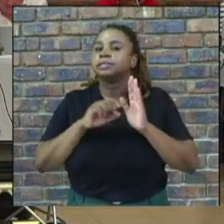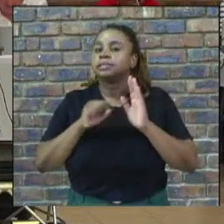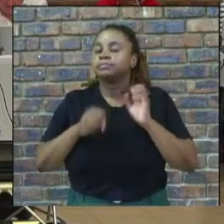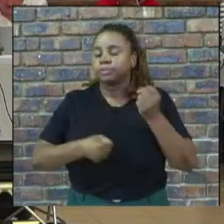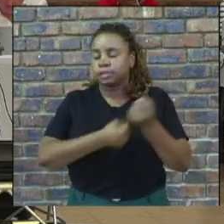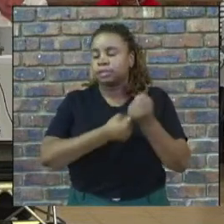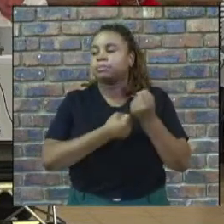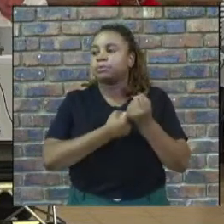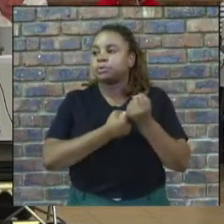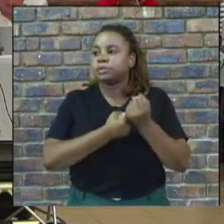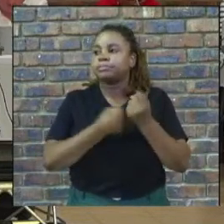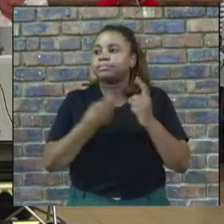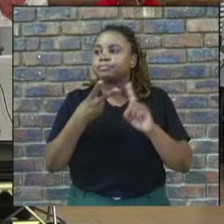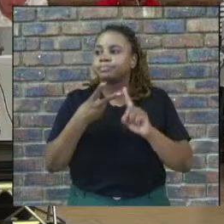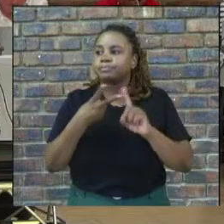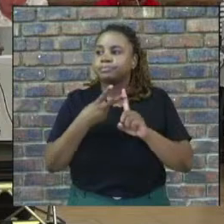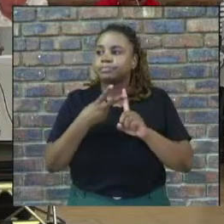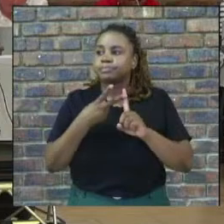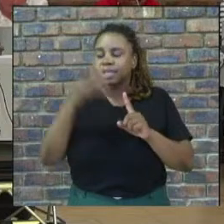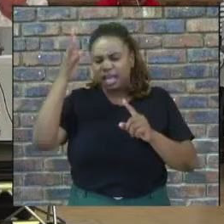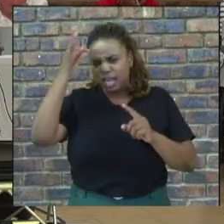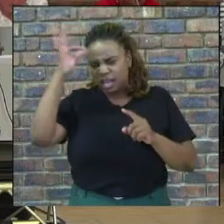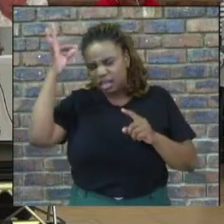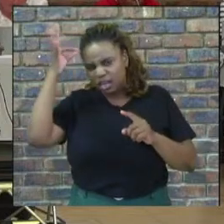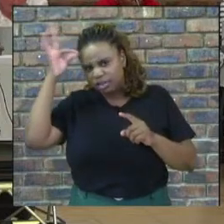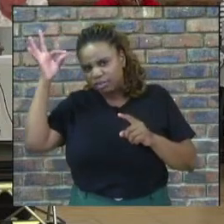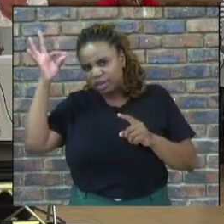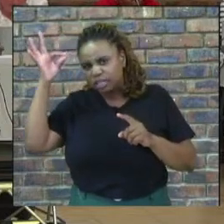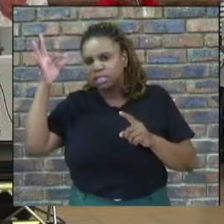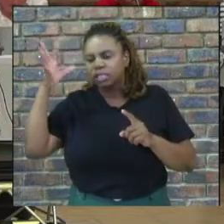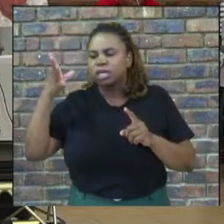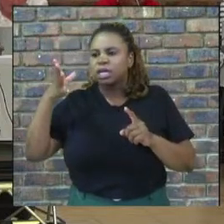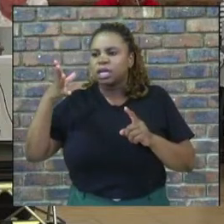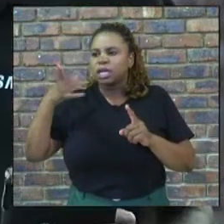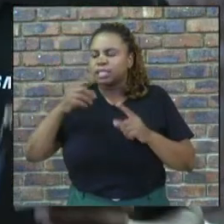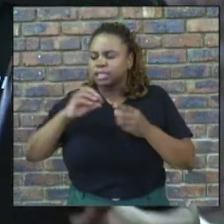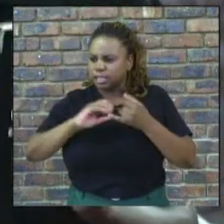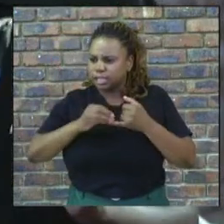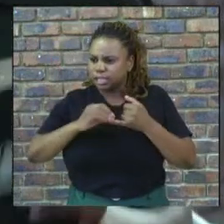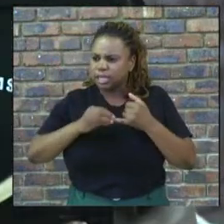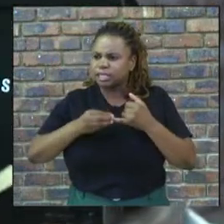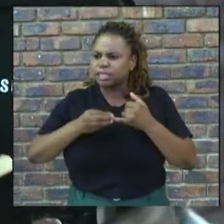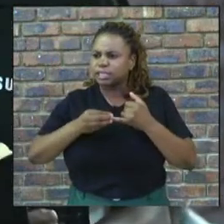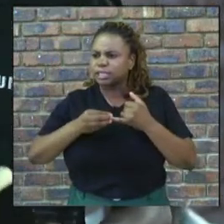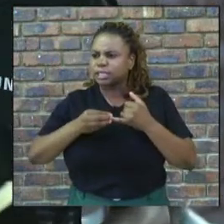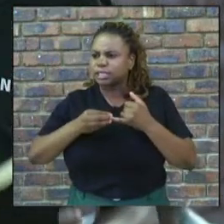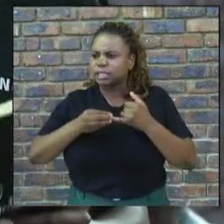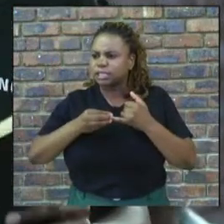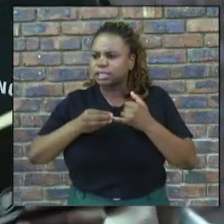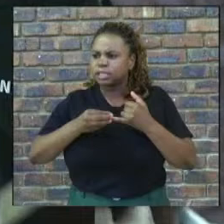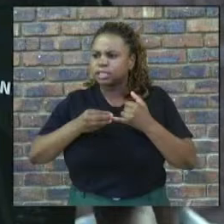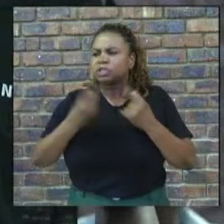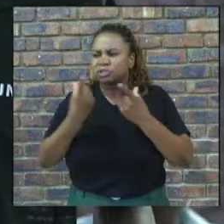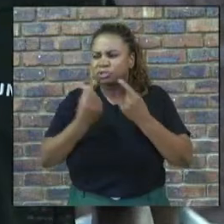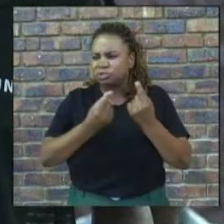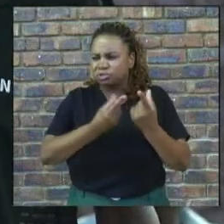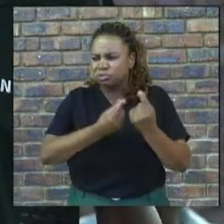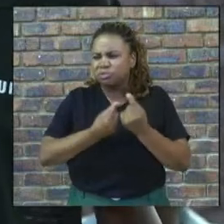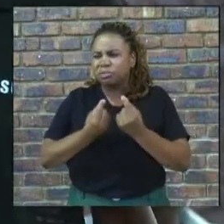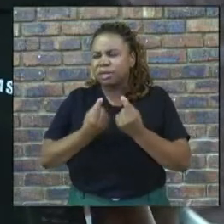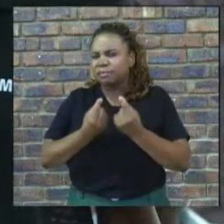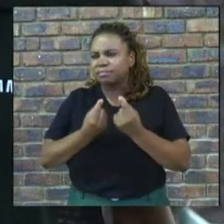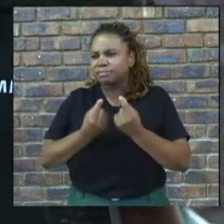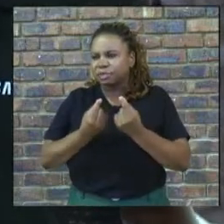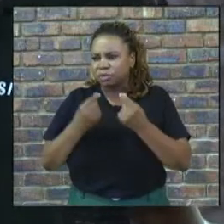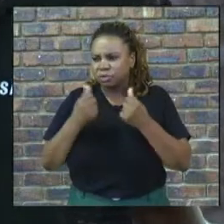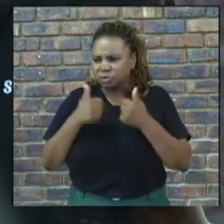Okwesibili ugovernment uza nezinto ezinhle, but iproblem kagovernment wethu aba monetary. You don't